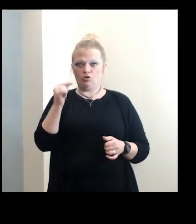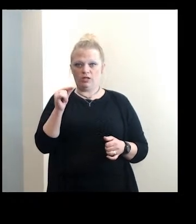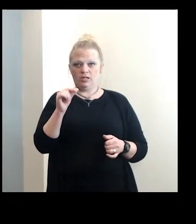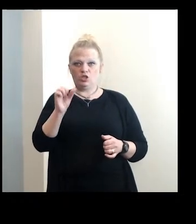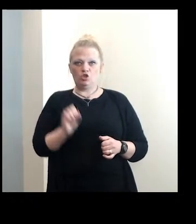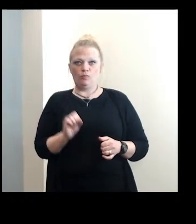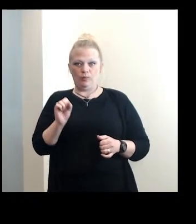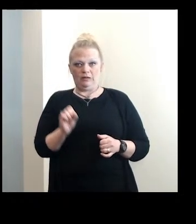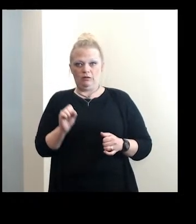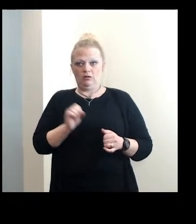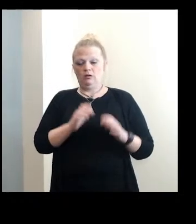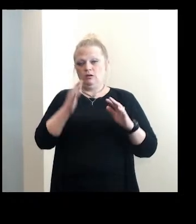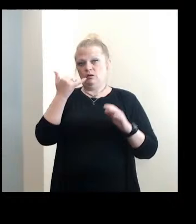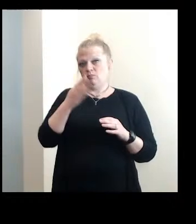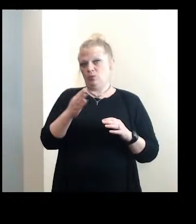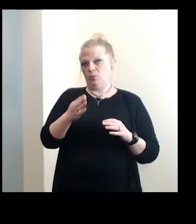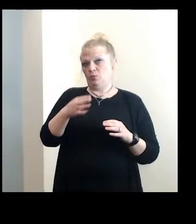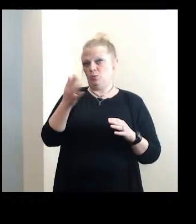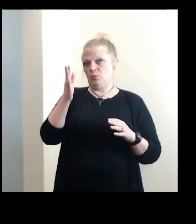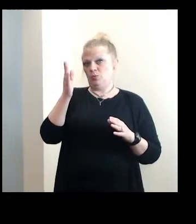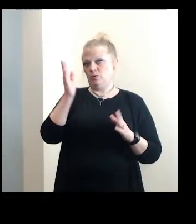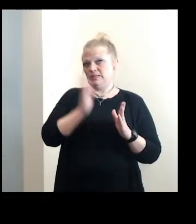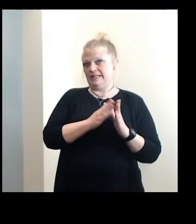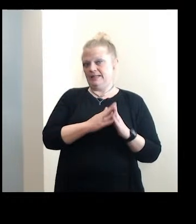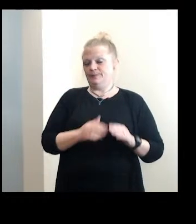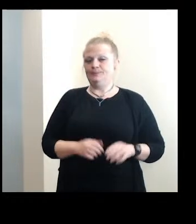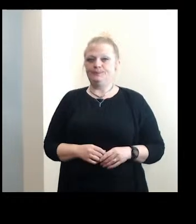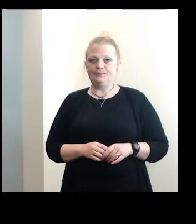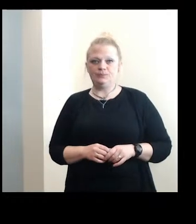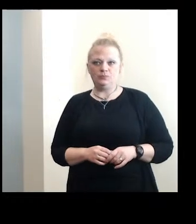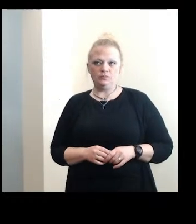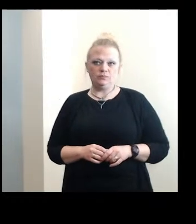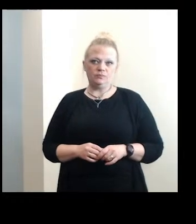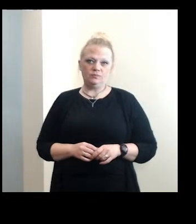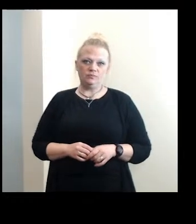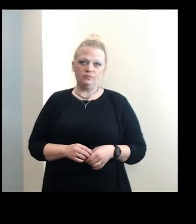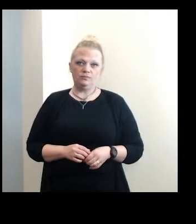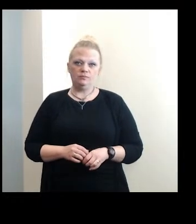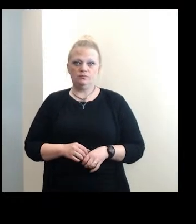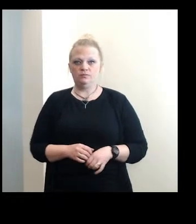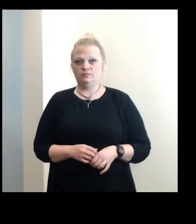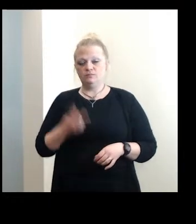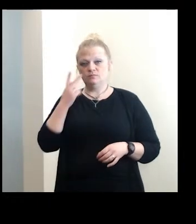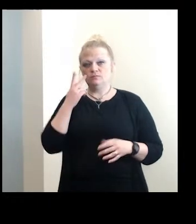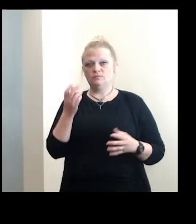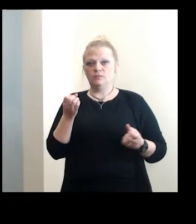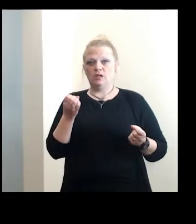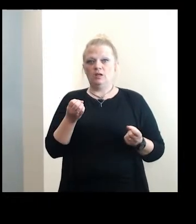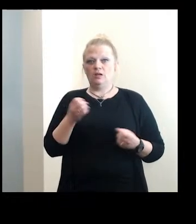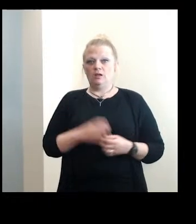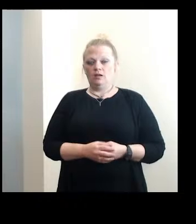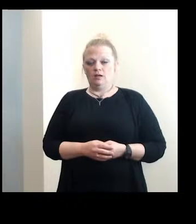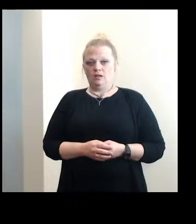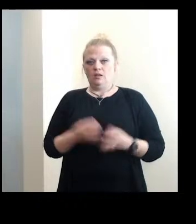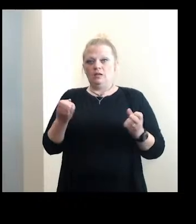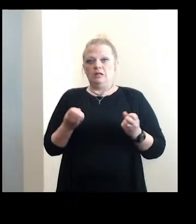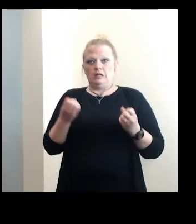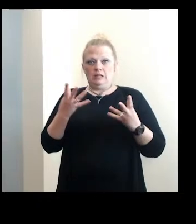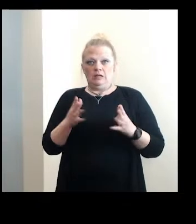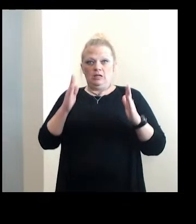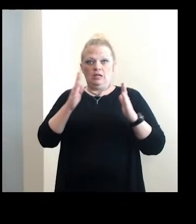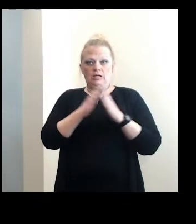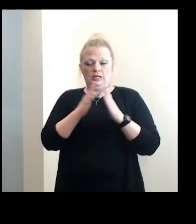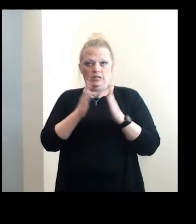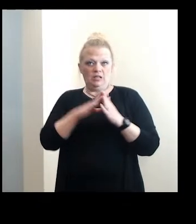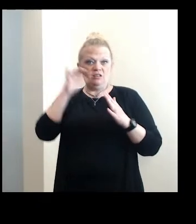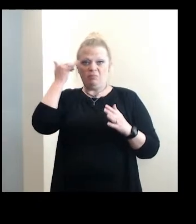are suburban areas, and blue correspond to urban areas. So you can see that many of our urban areas in the